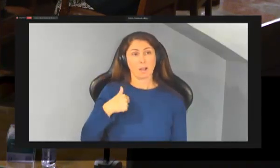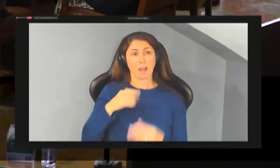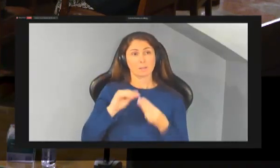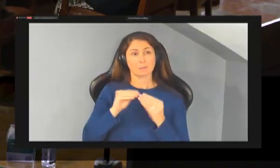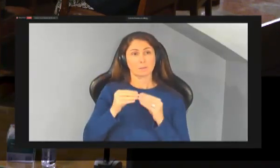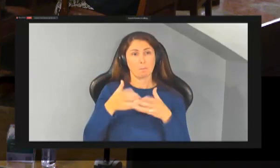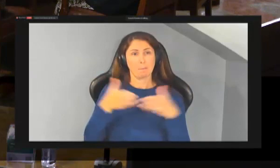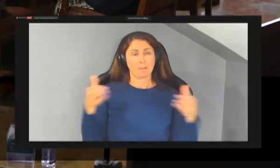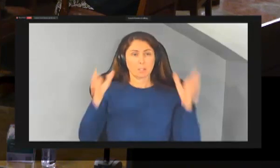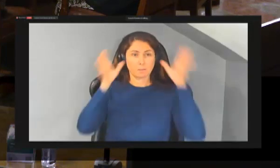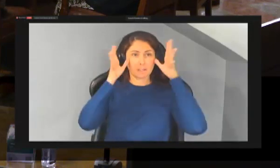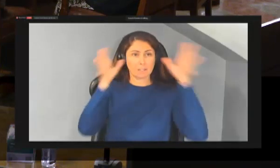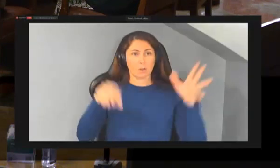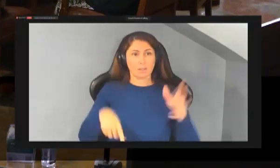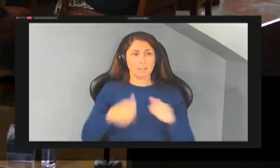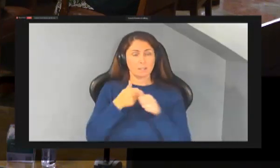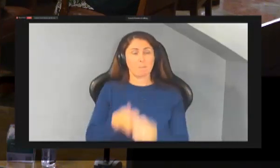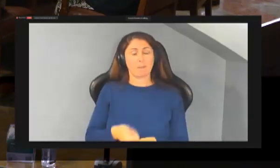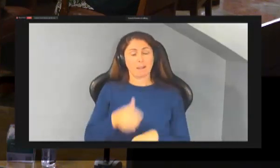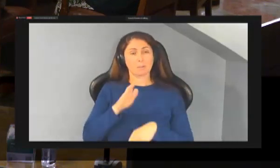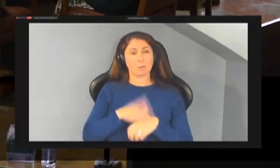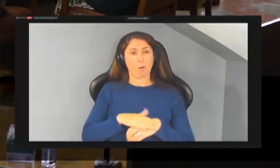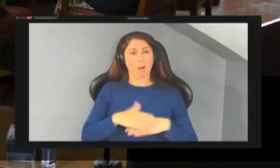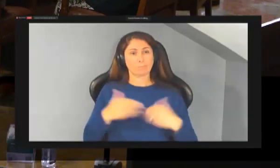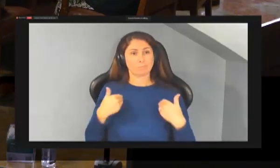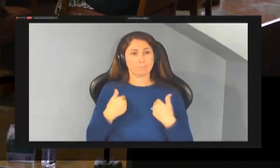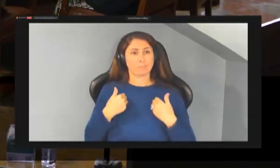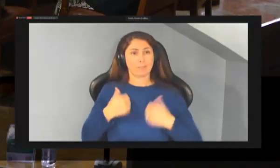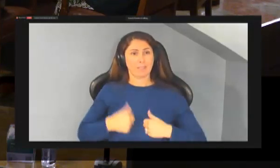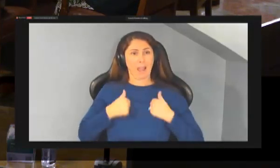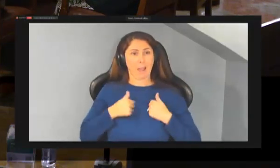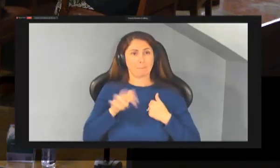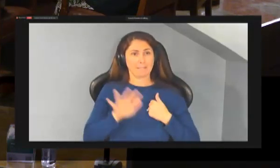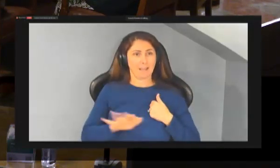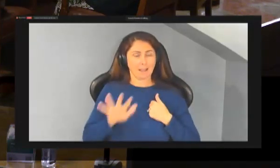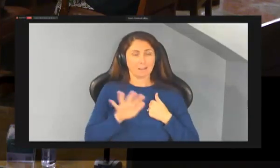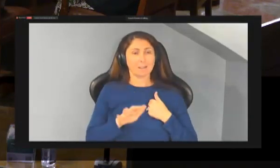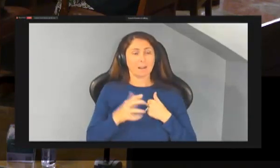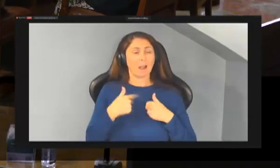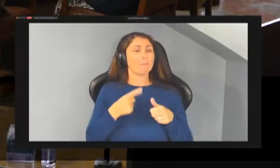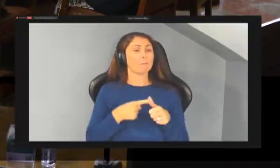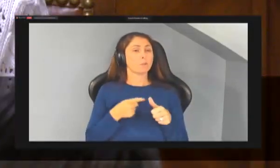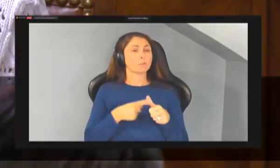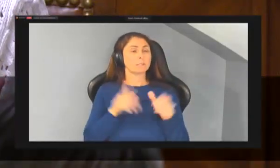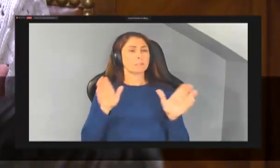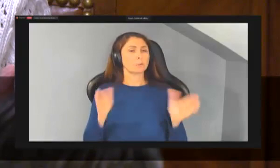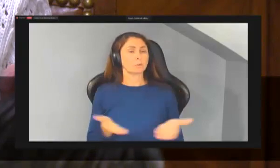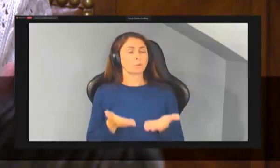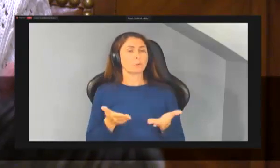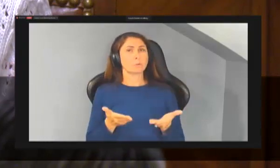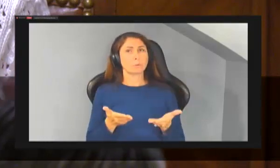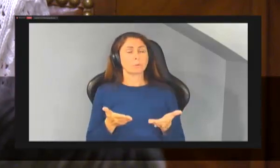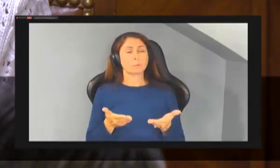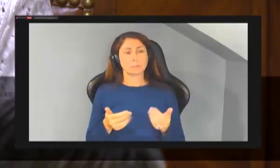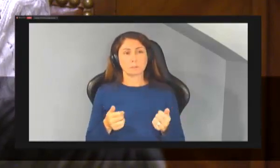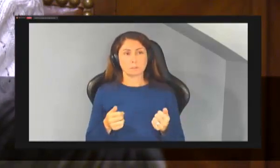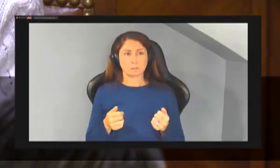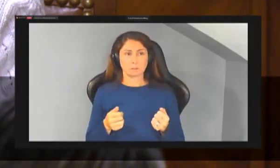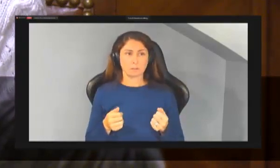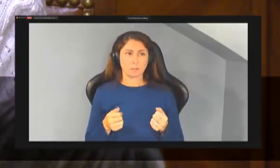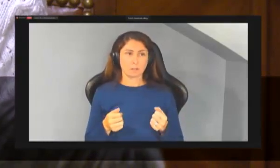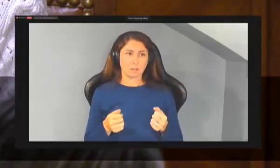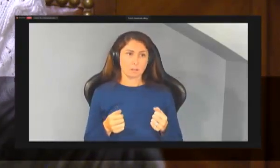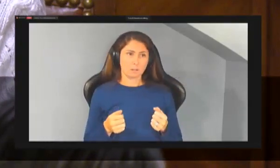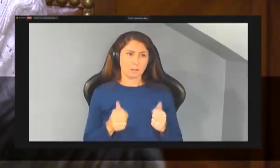And this is based on the habitat, but I'll first introduce the fact that how